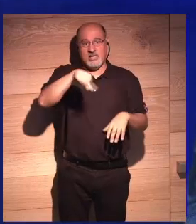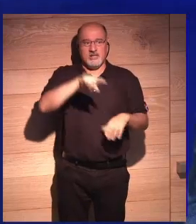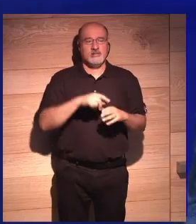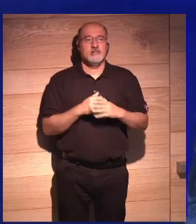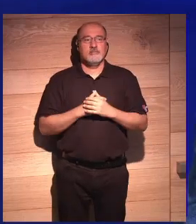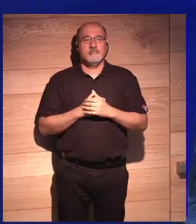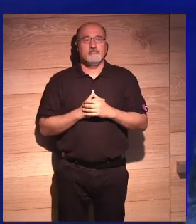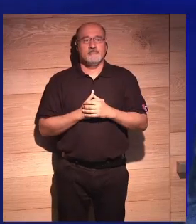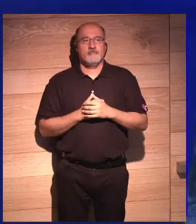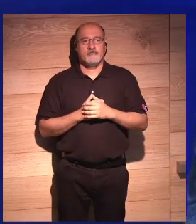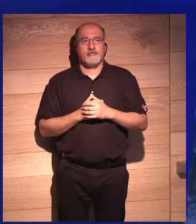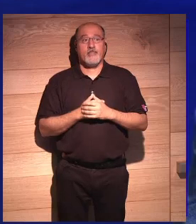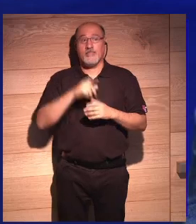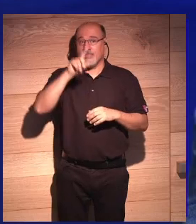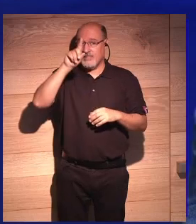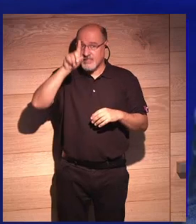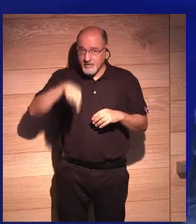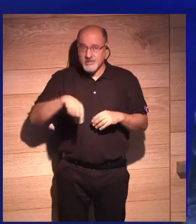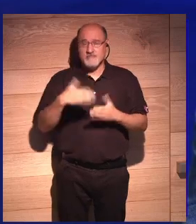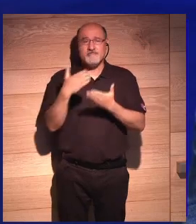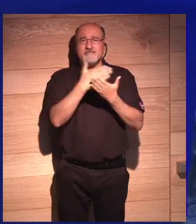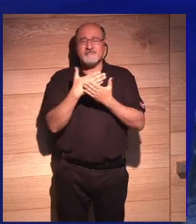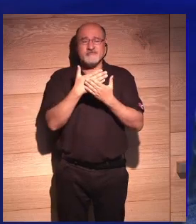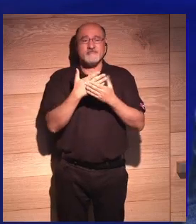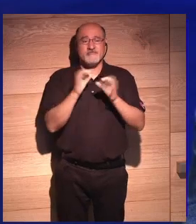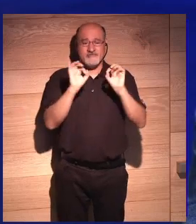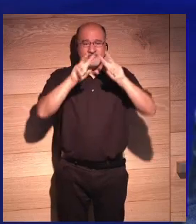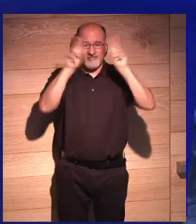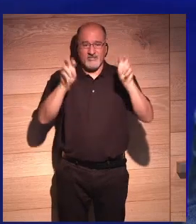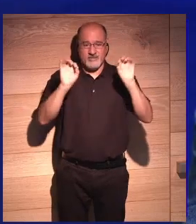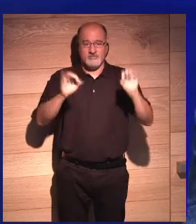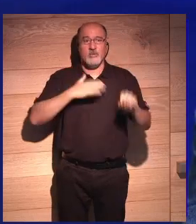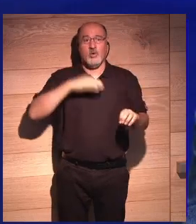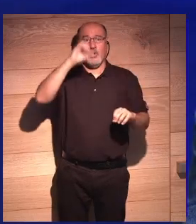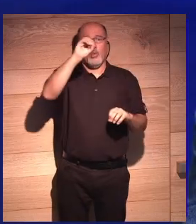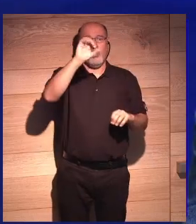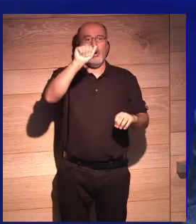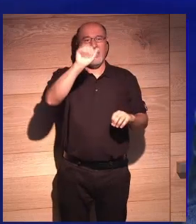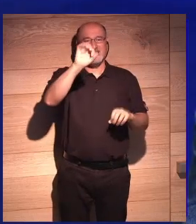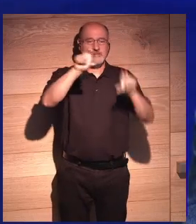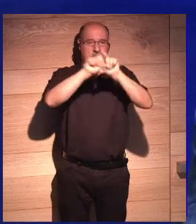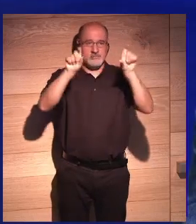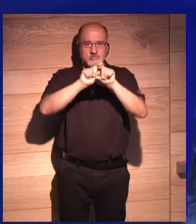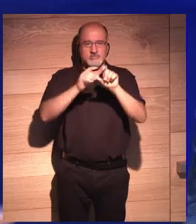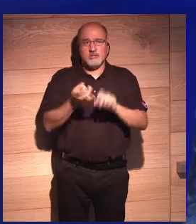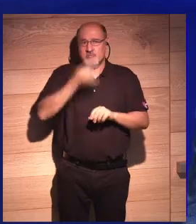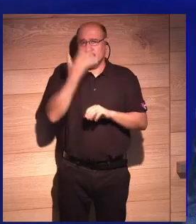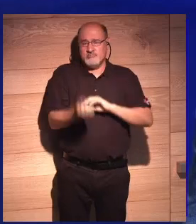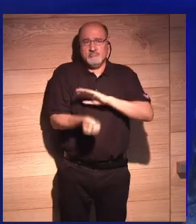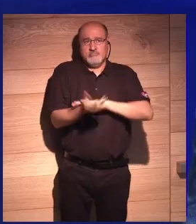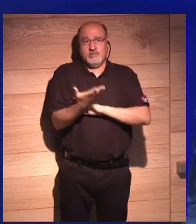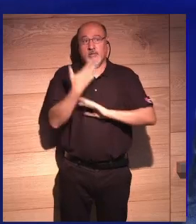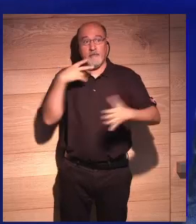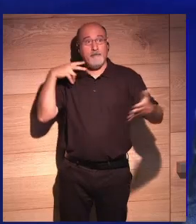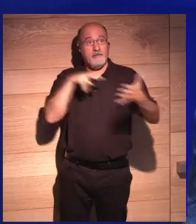involved. And we were also... In Oasis, we were launching an initiative that